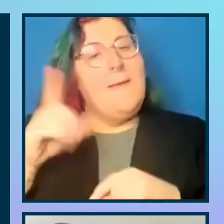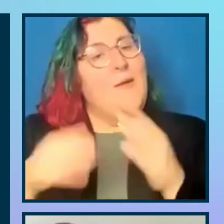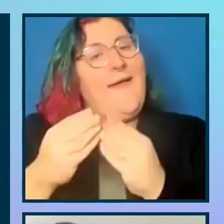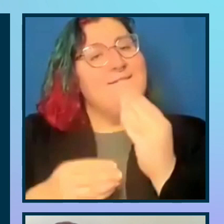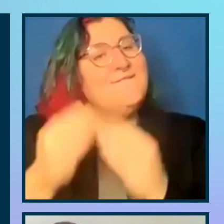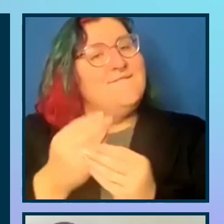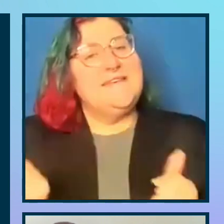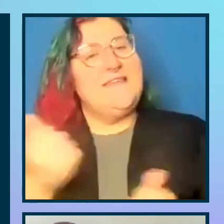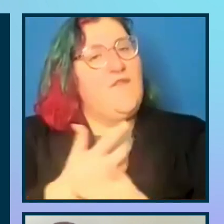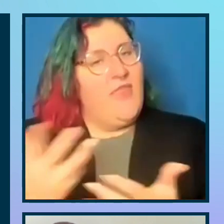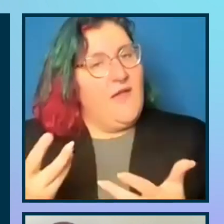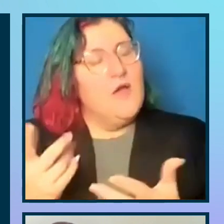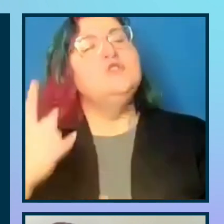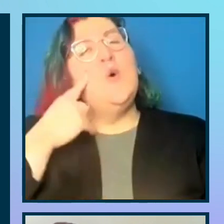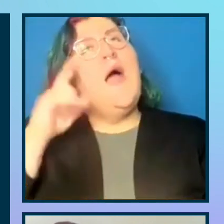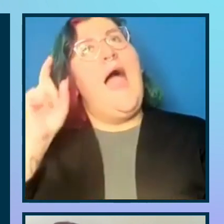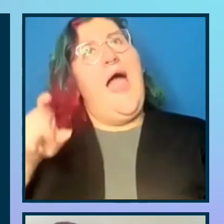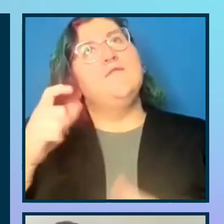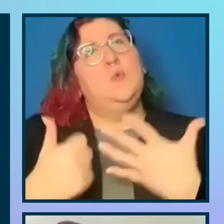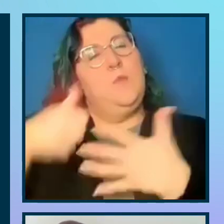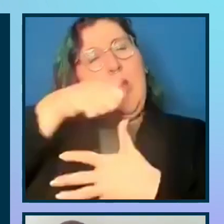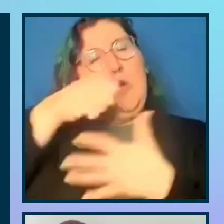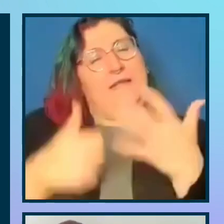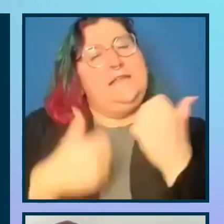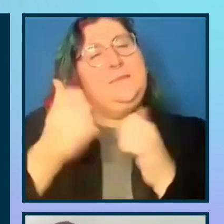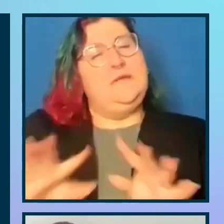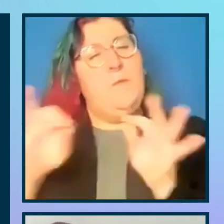With that in mind, let's get started by taking a look at the product.